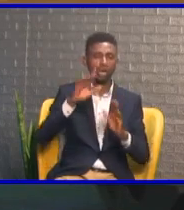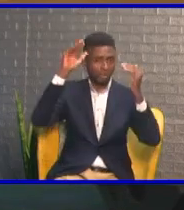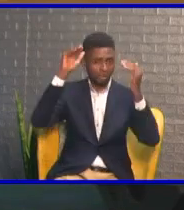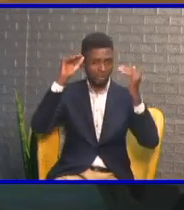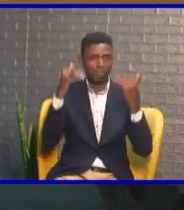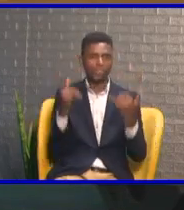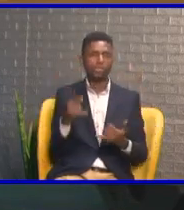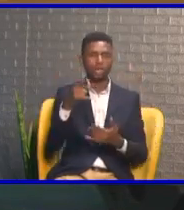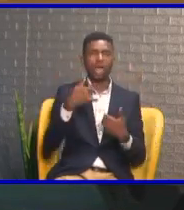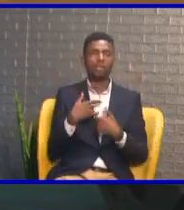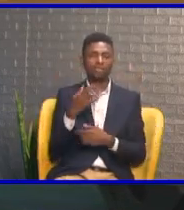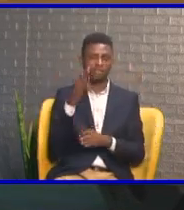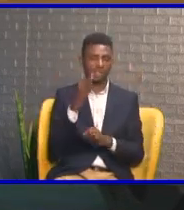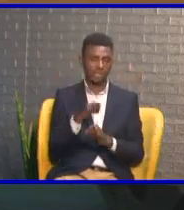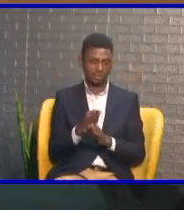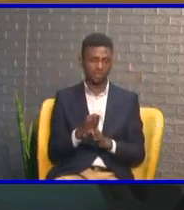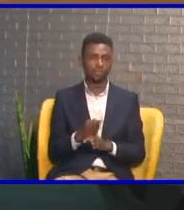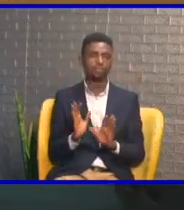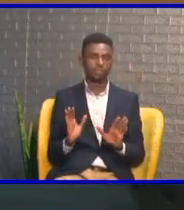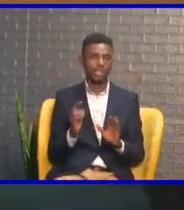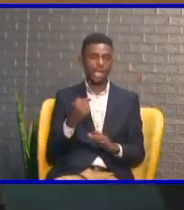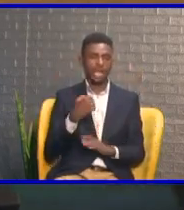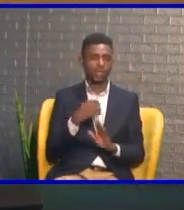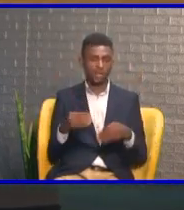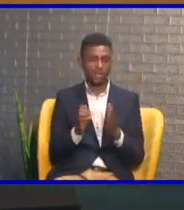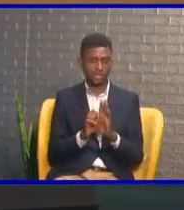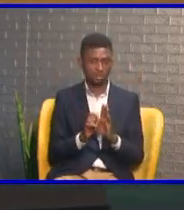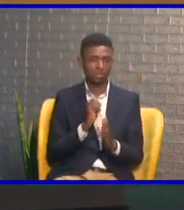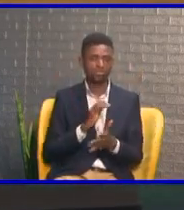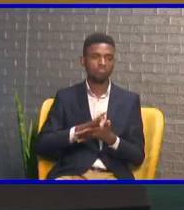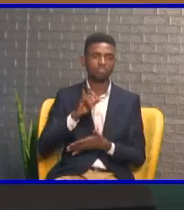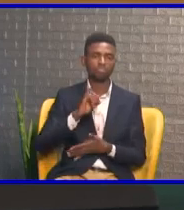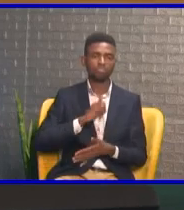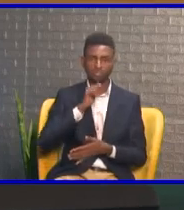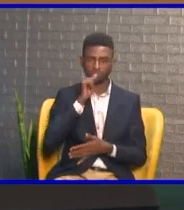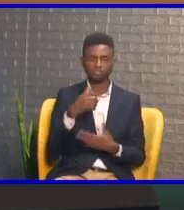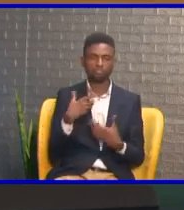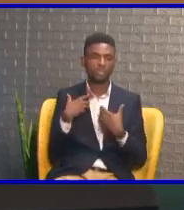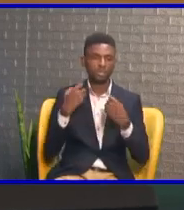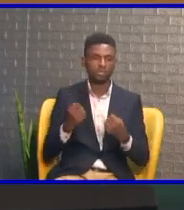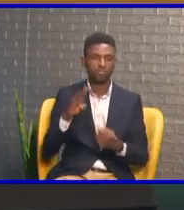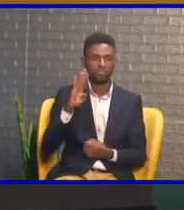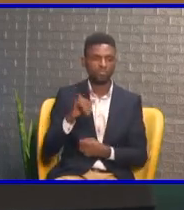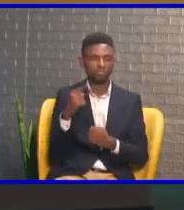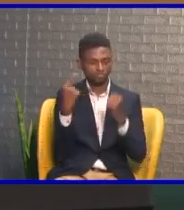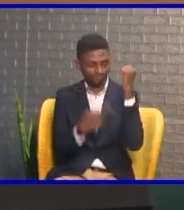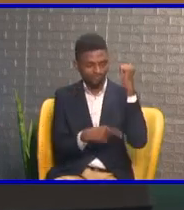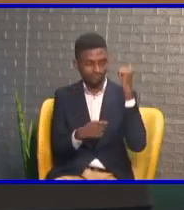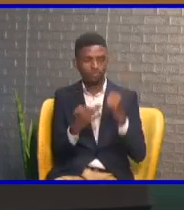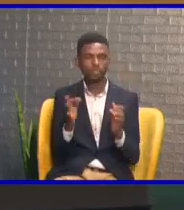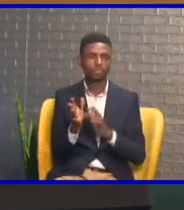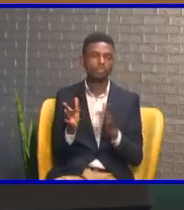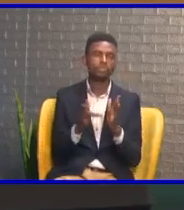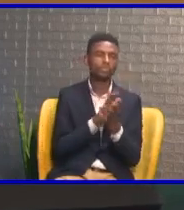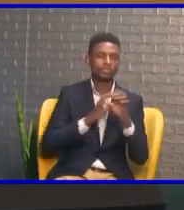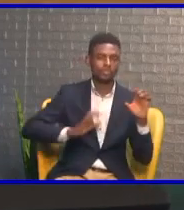give an example. I believe that I was healed by the stripes of Jesus. That's my faith. My faith